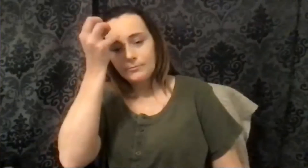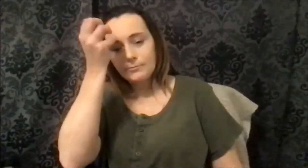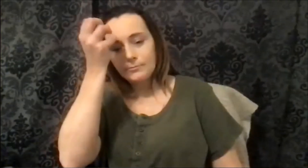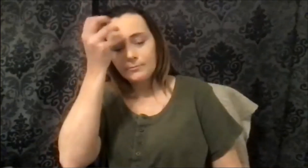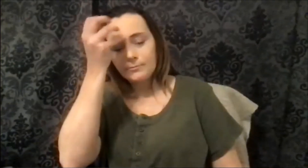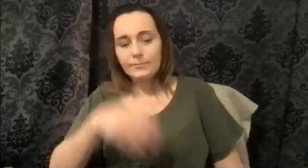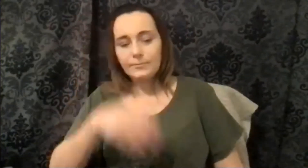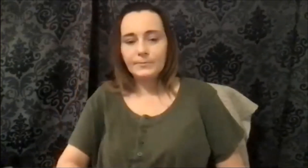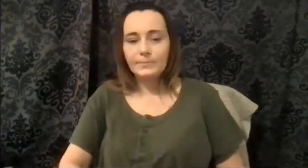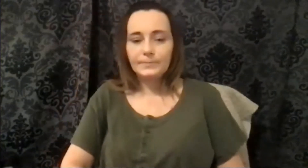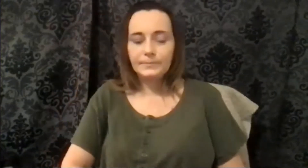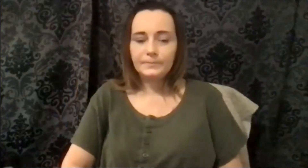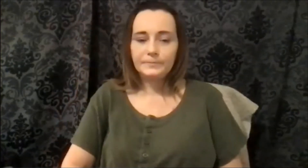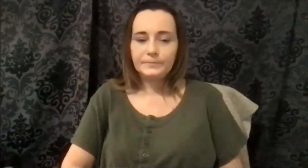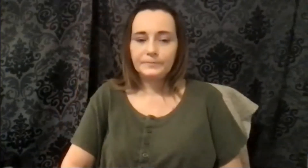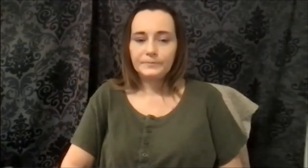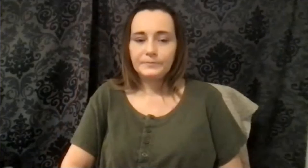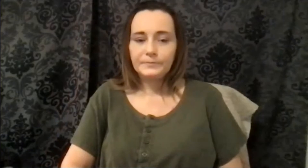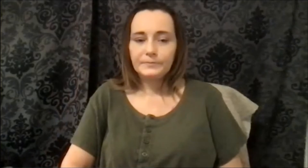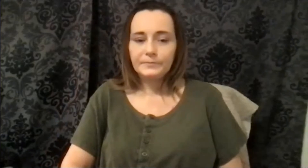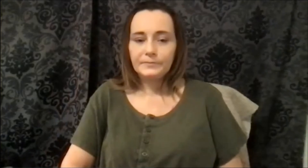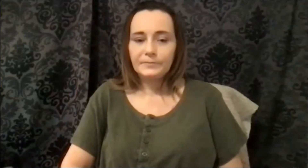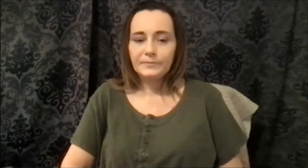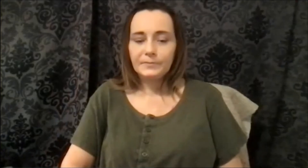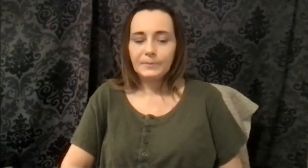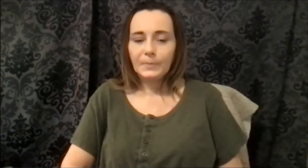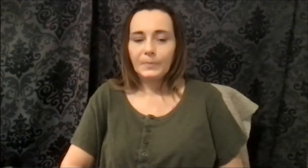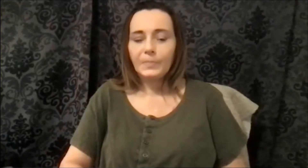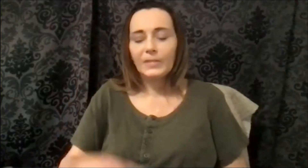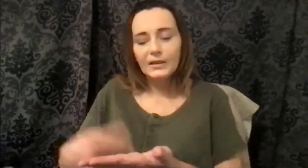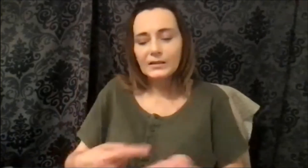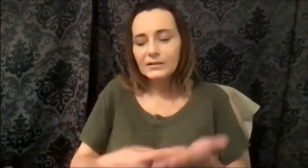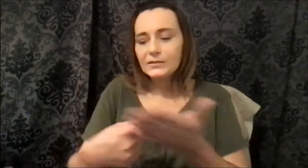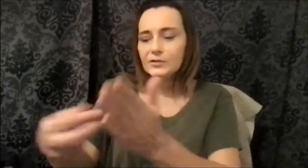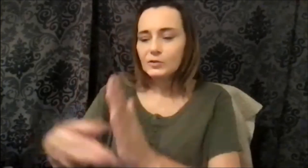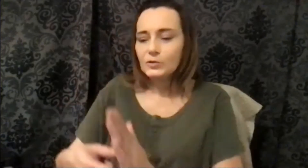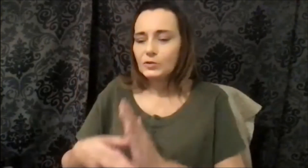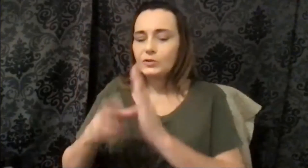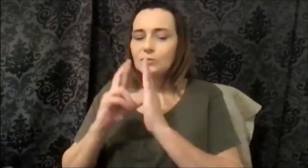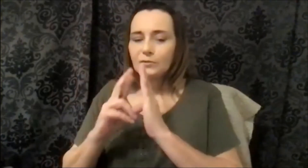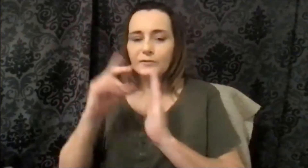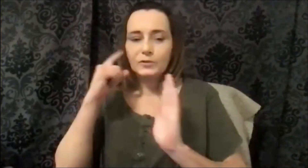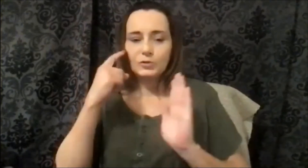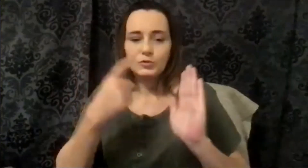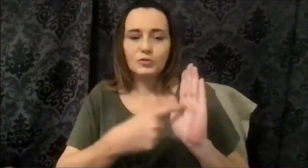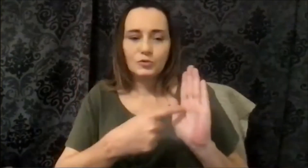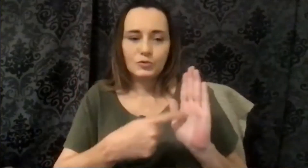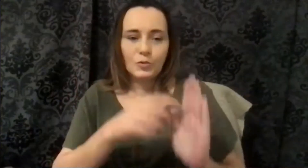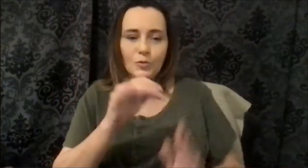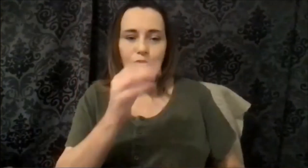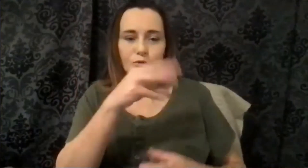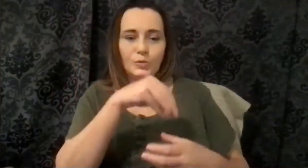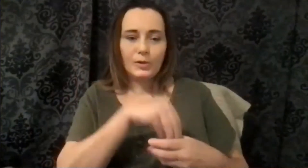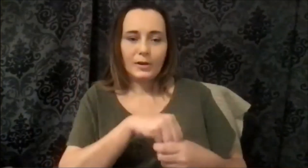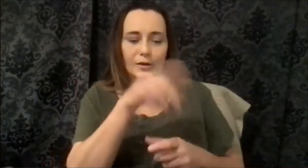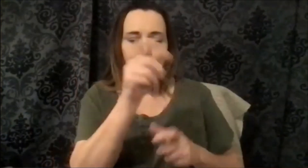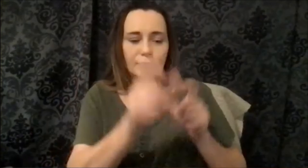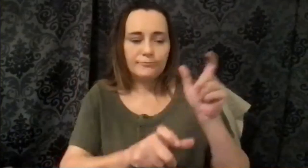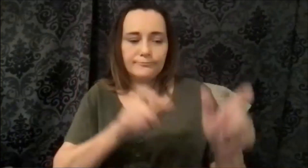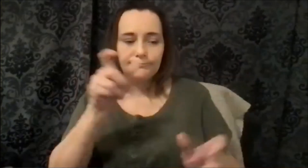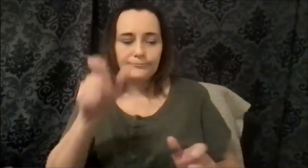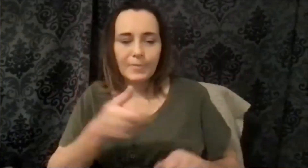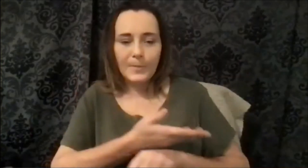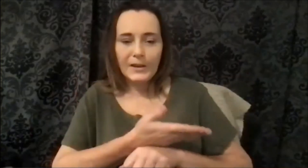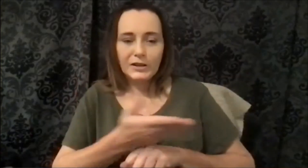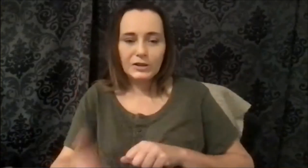And input during review reinforced that approach. Review and input drafts of the material were released